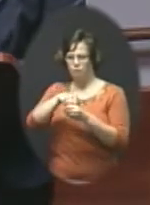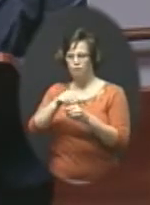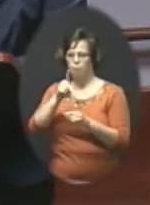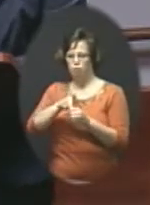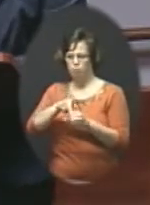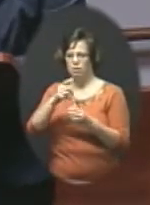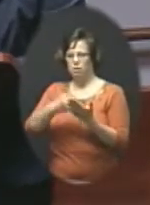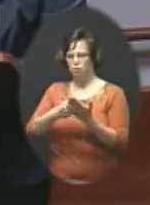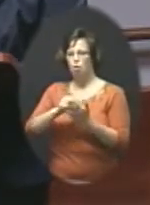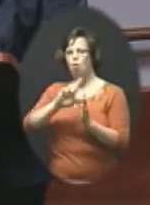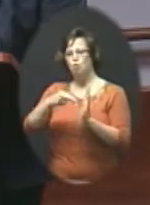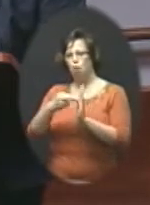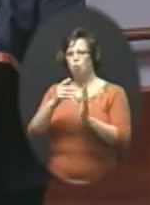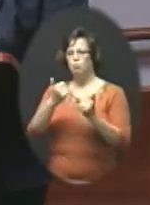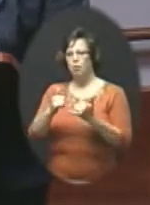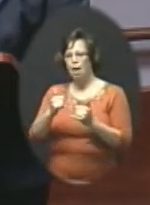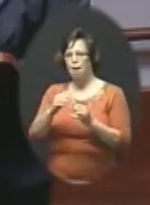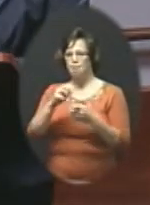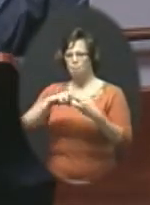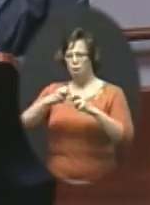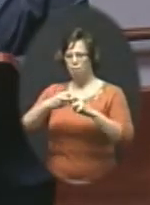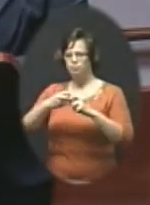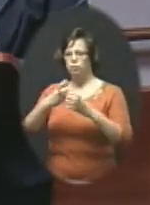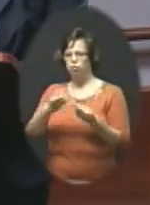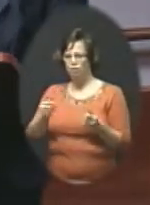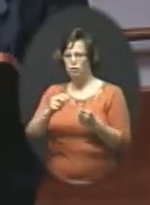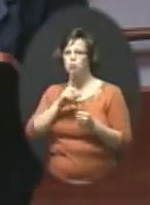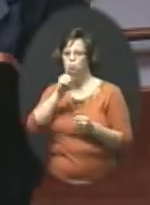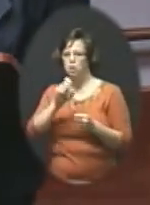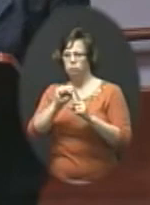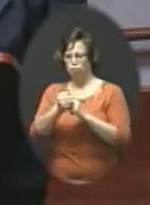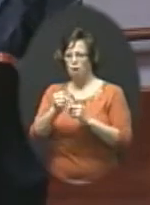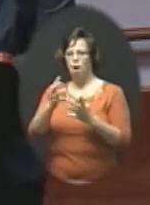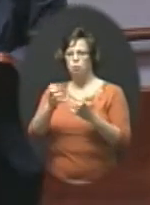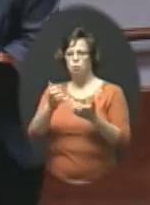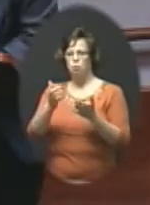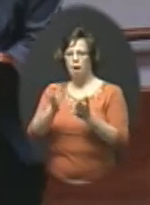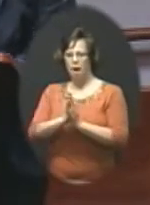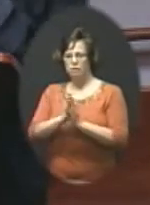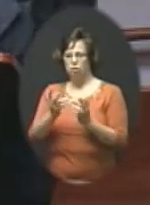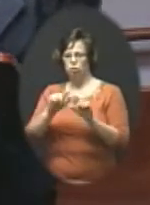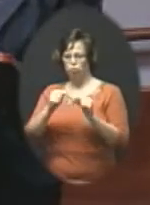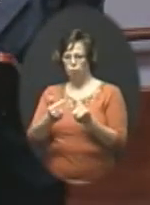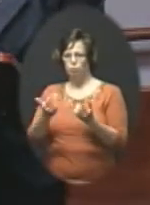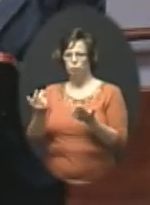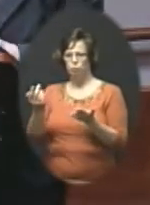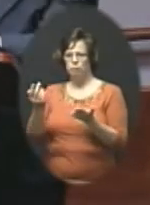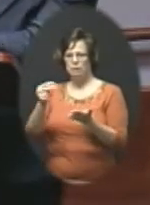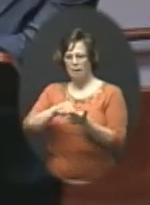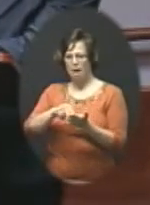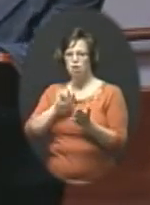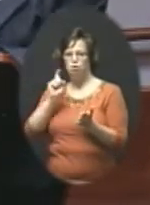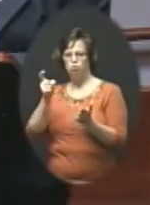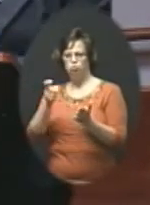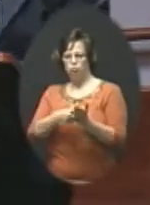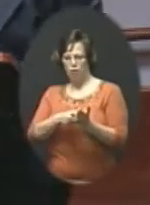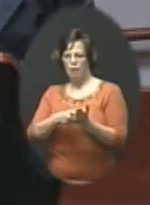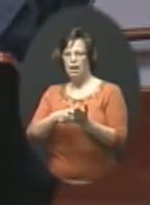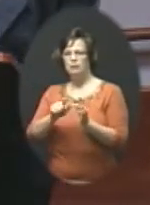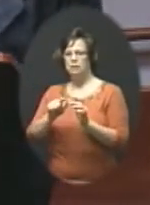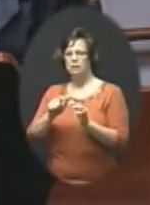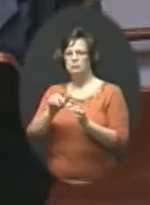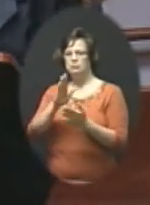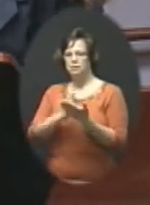discussion, role play, and problem solving real scenarios. I'd like to ask this group to stand and please join me in recognizing and congratulating some of